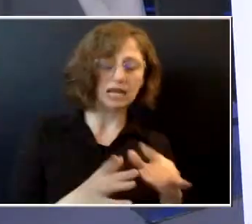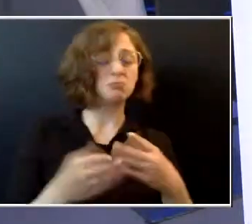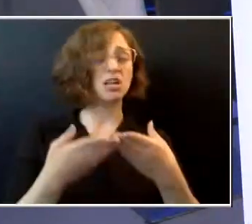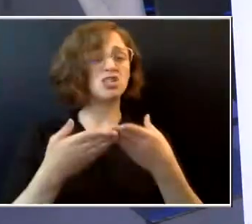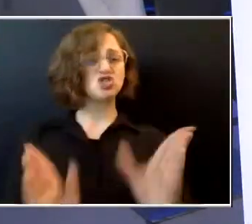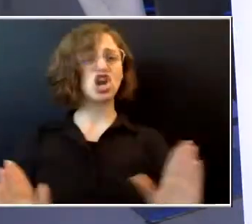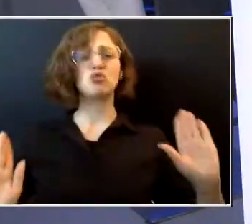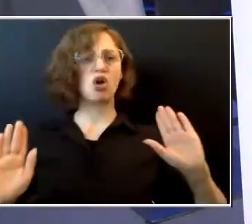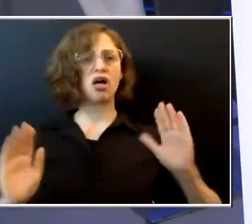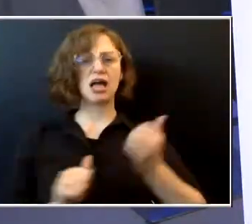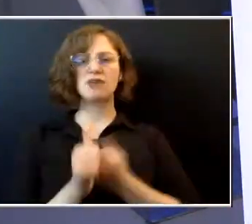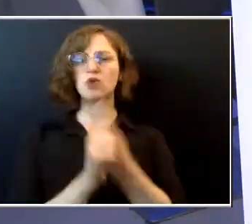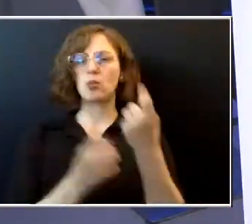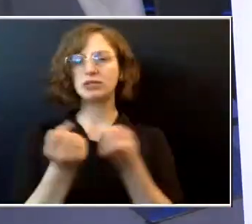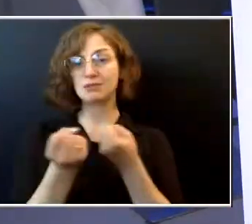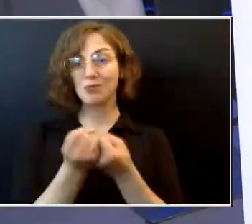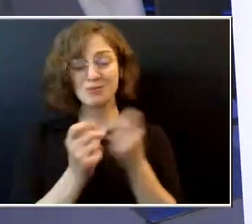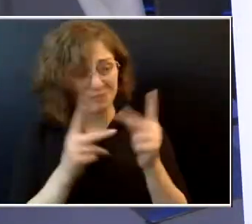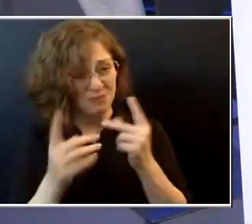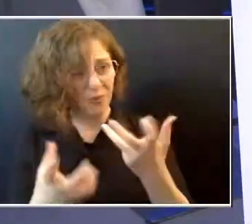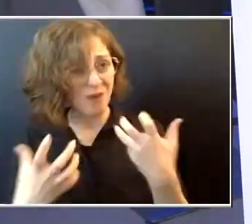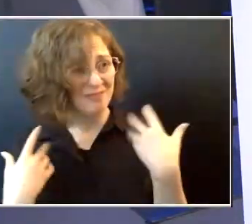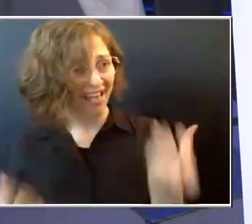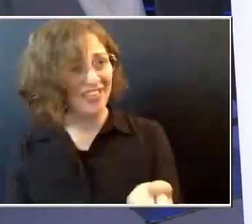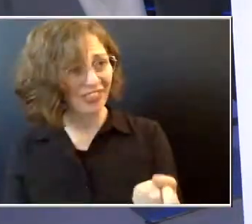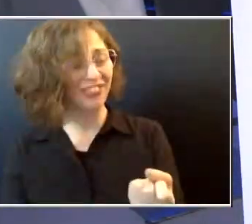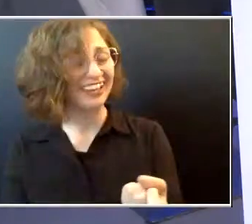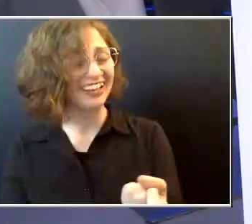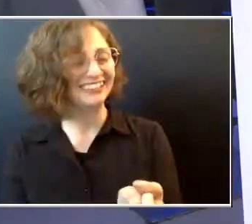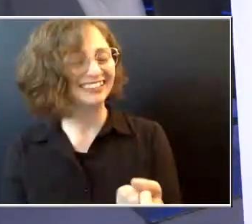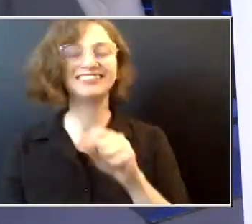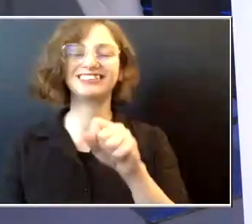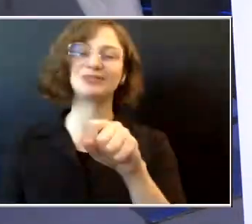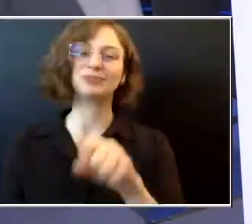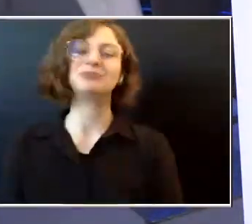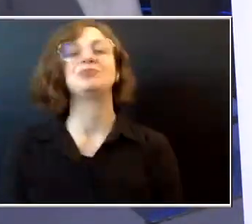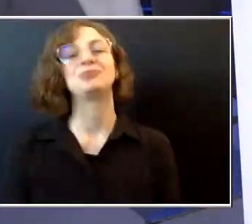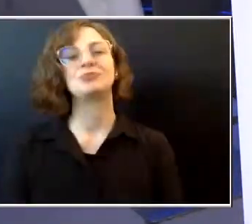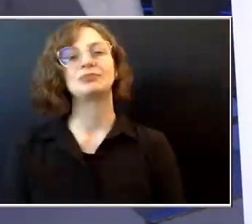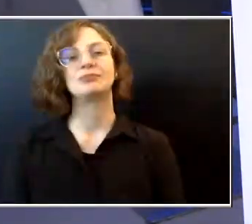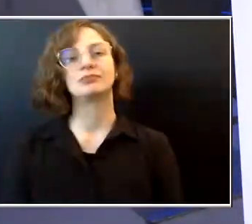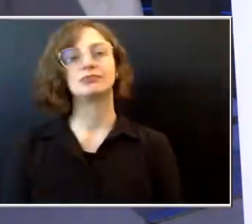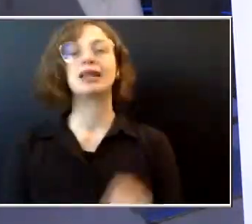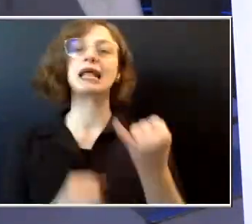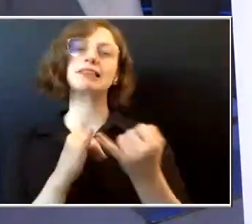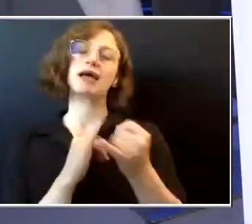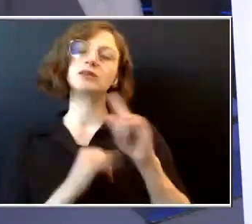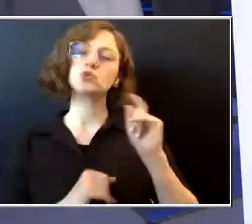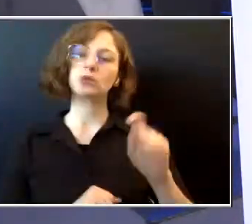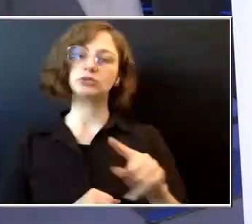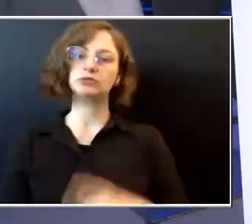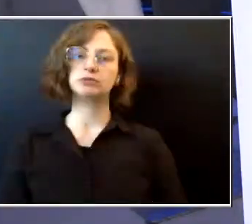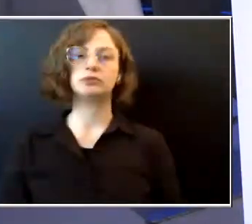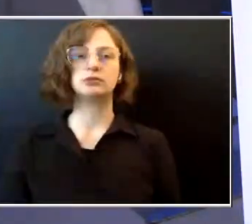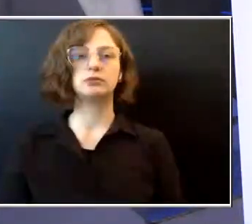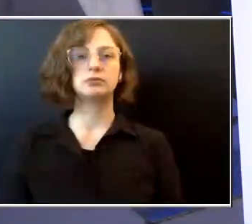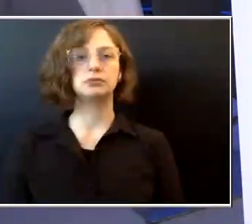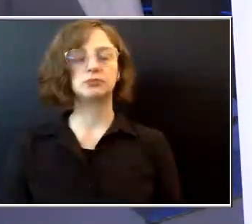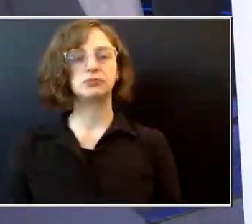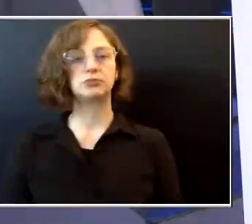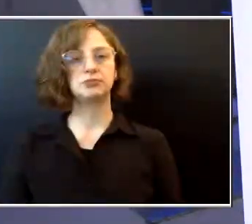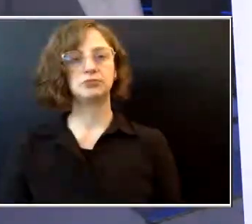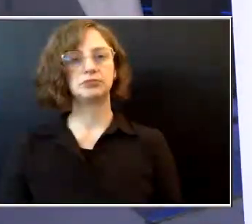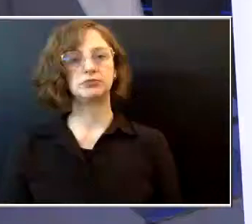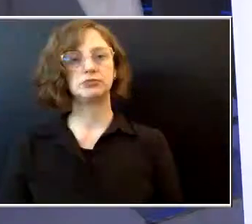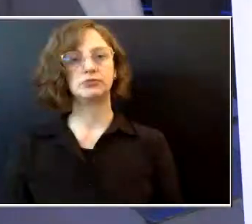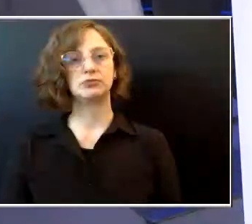want to get better, which is kind of a driver for all of us. Yeah. And so, the last question. As you look at that steep curve, I mean, that's